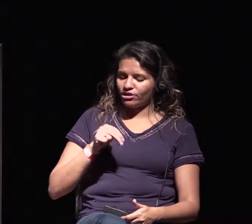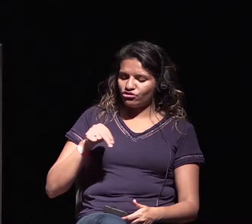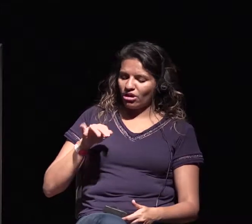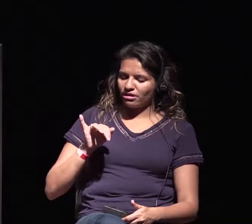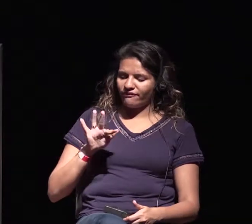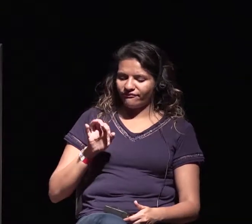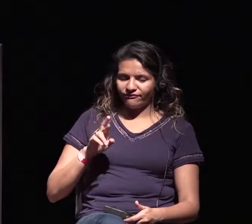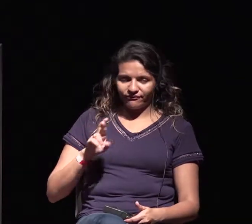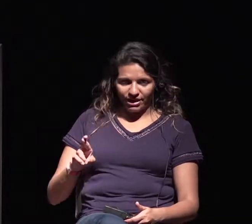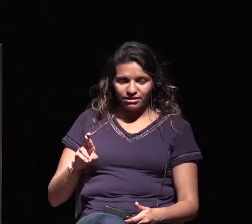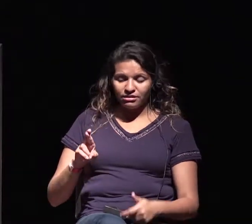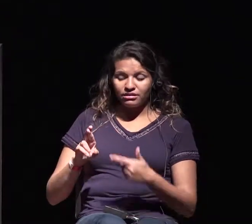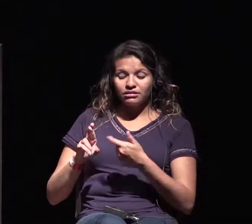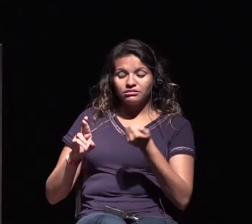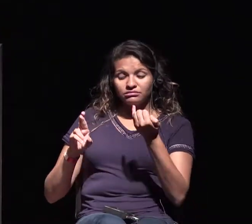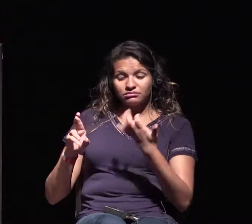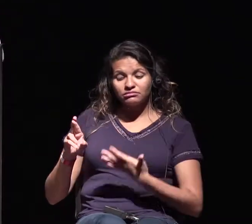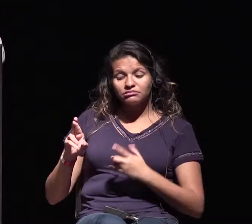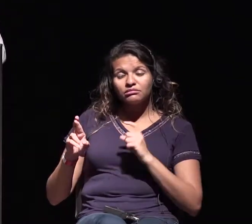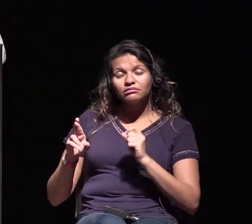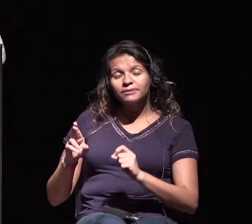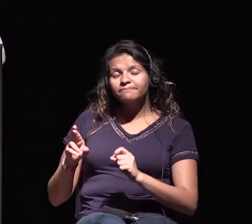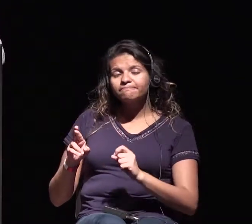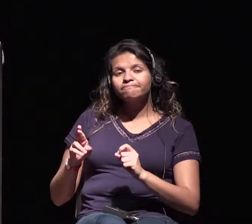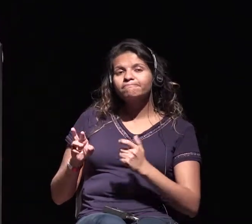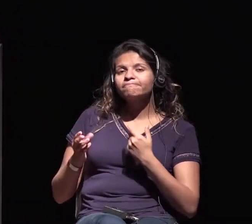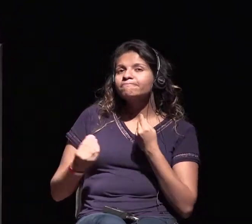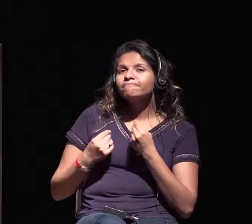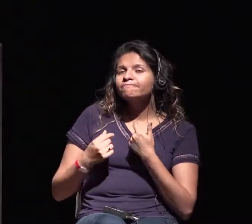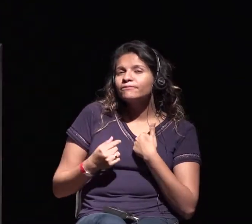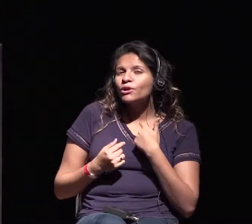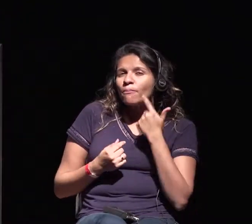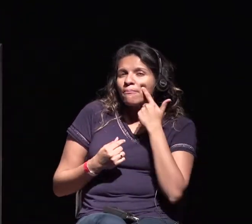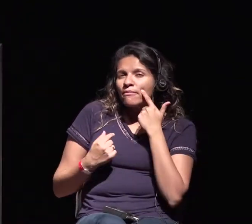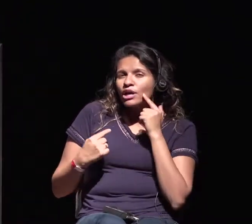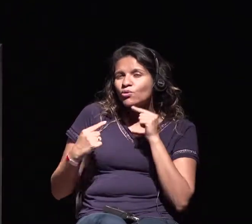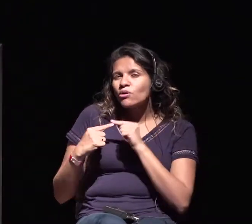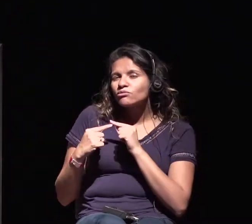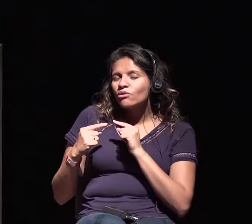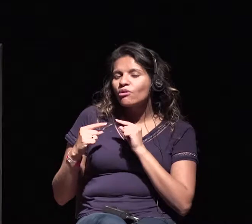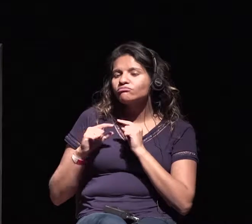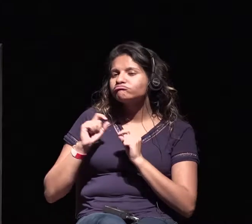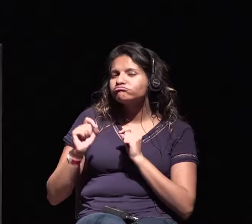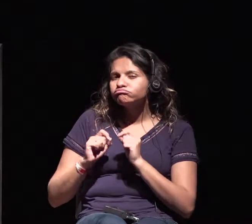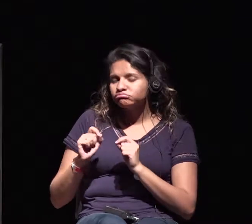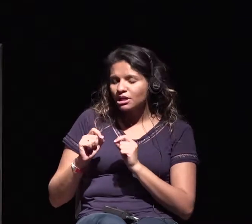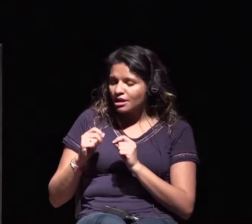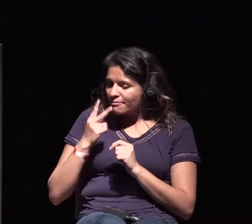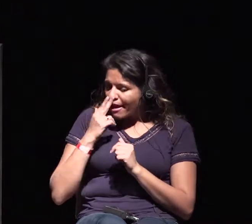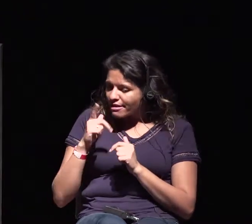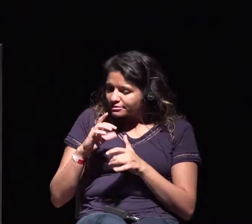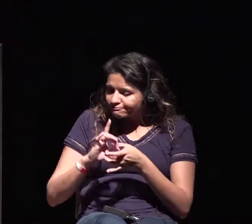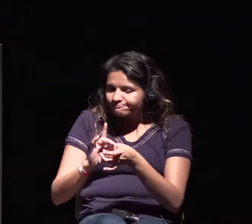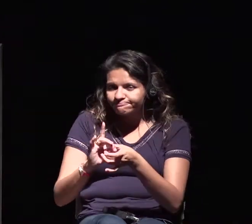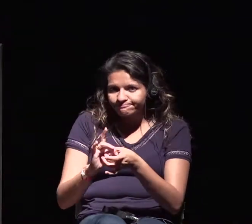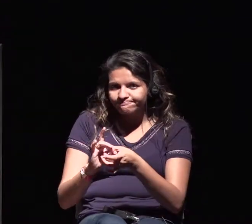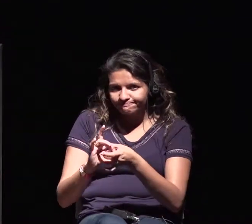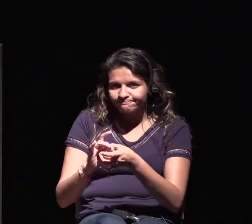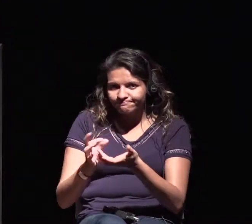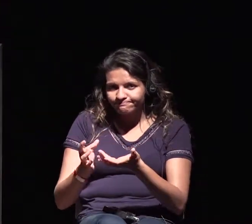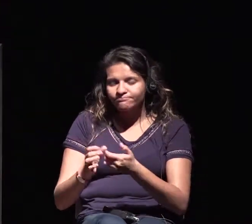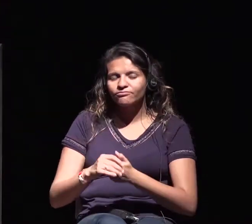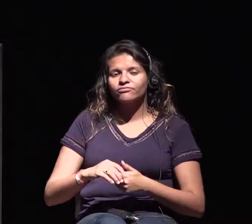the counterform that unifies everything, thus affirming the status of an exhibition being a fragmentary unity.